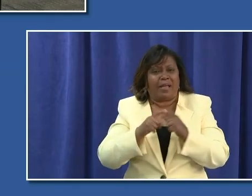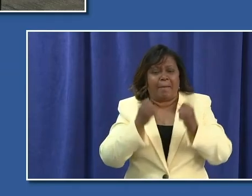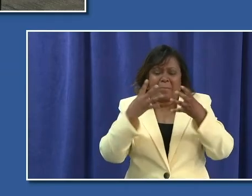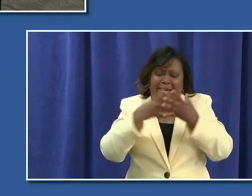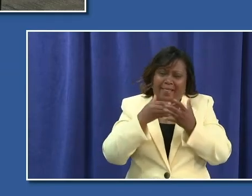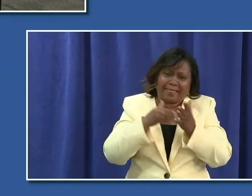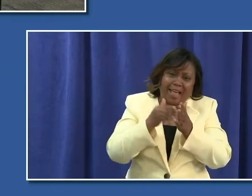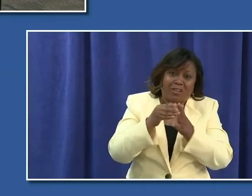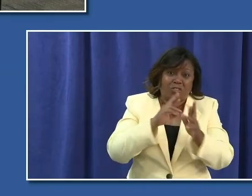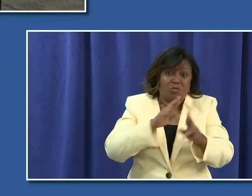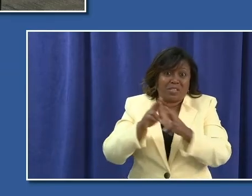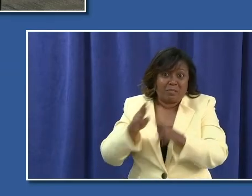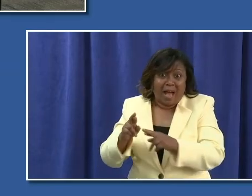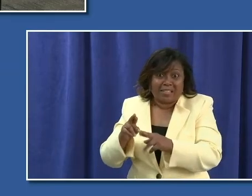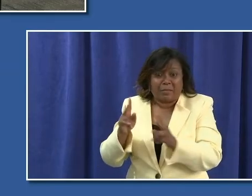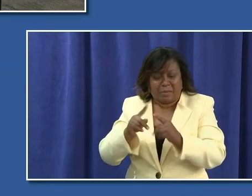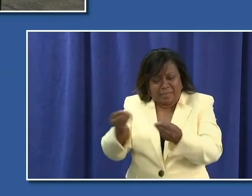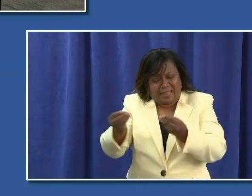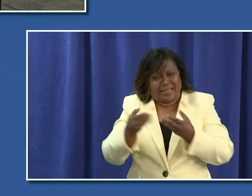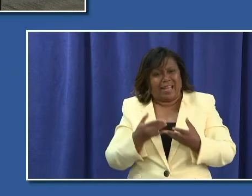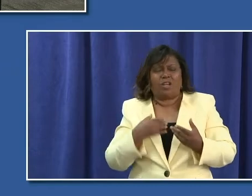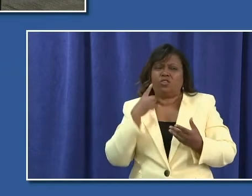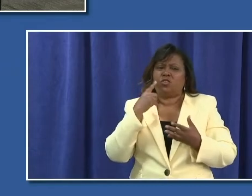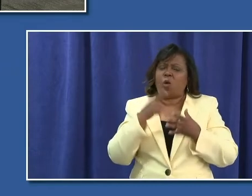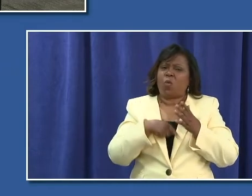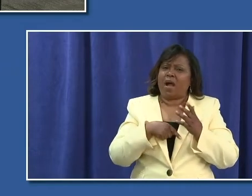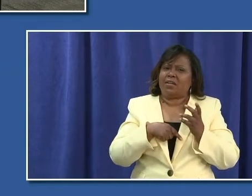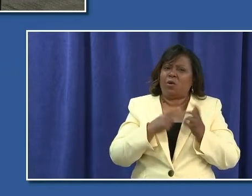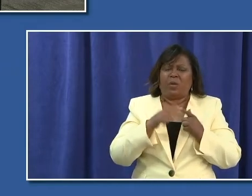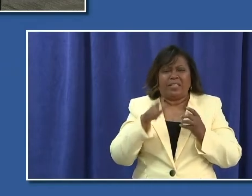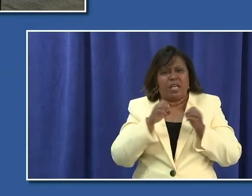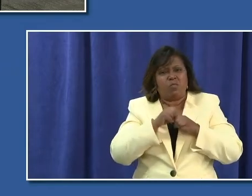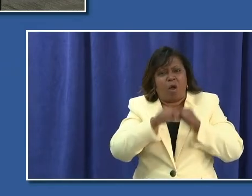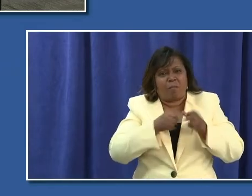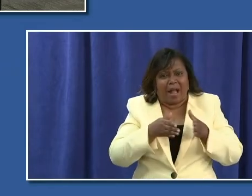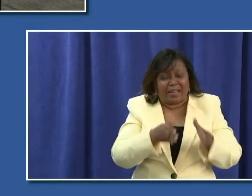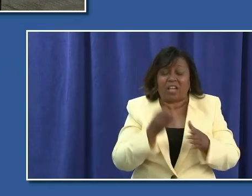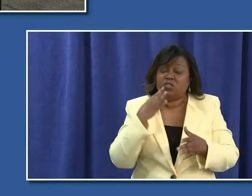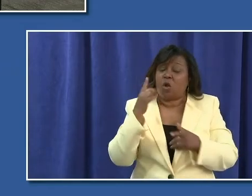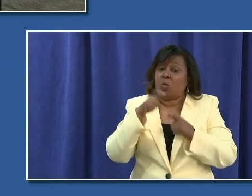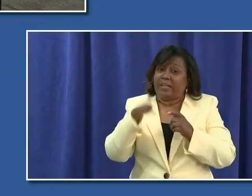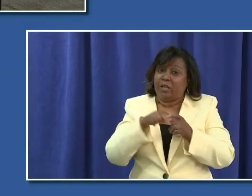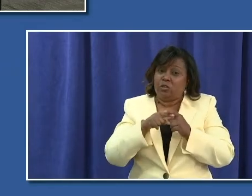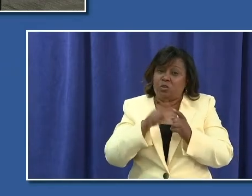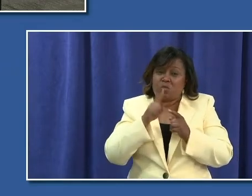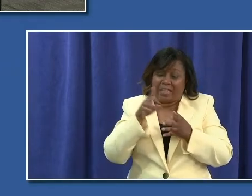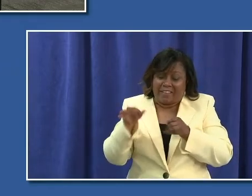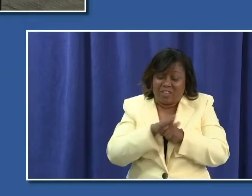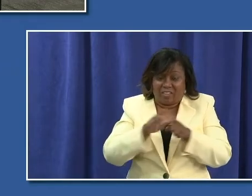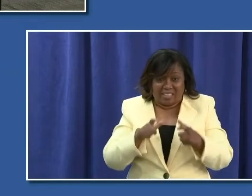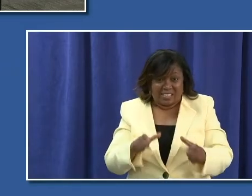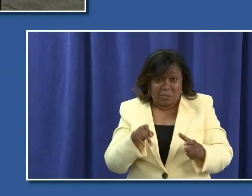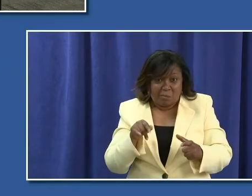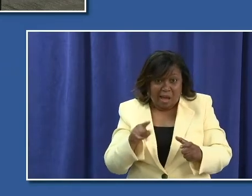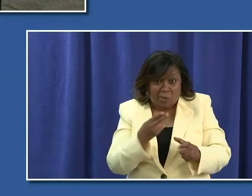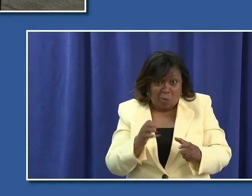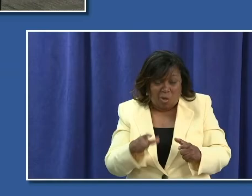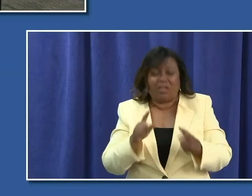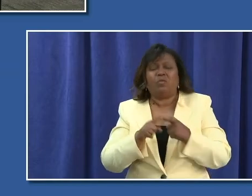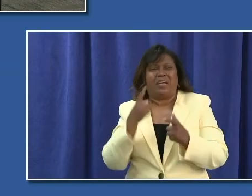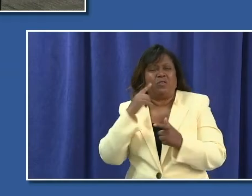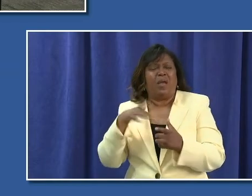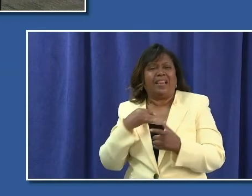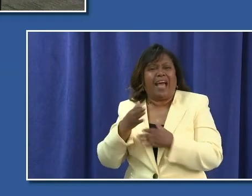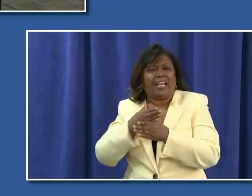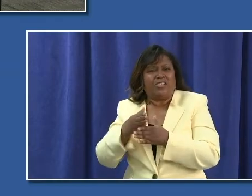several thousand responses, people telling us, you know what, we need more bike lanes. You know what, we need you to actually fill this pothole. Or you know what, we'd